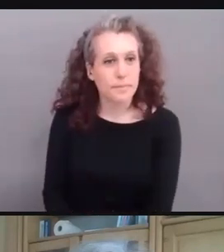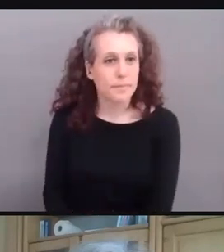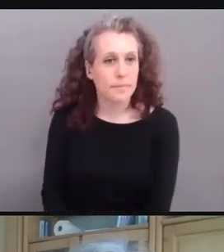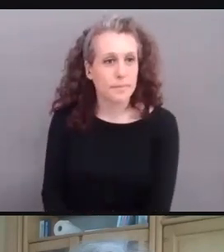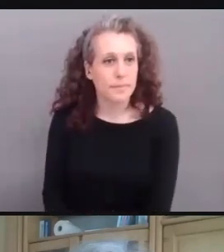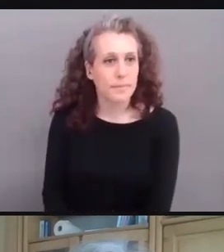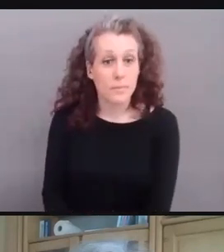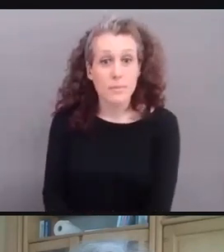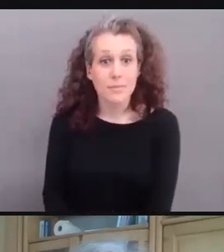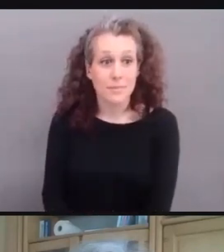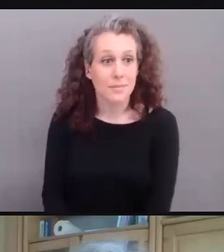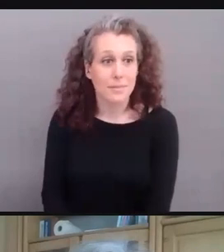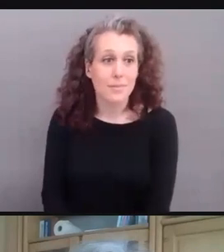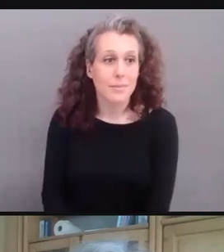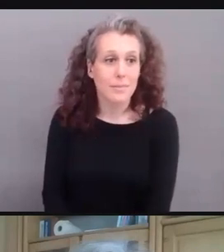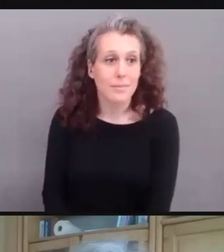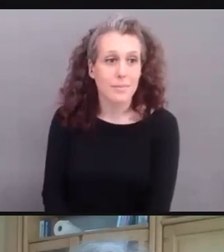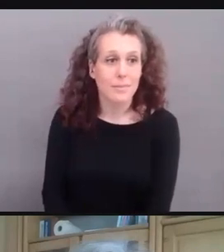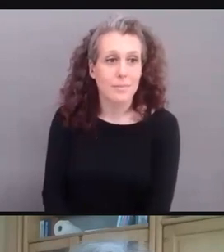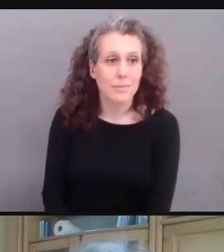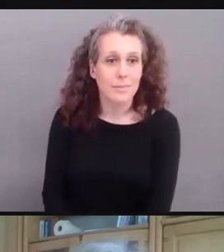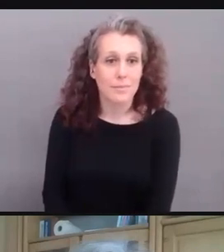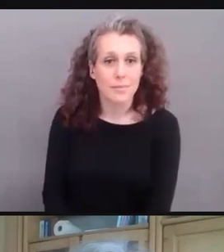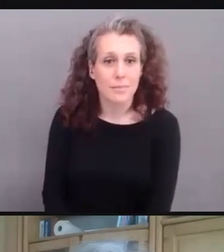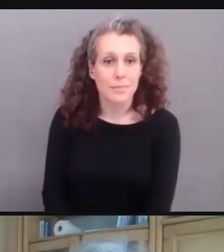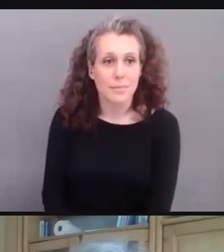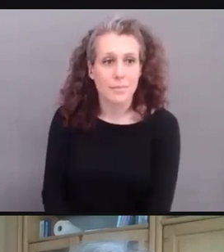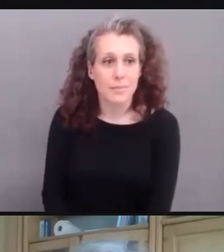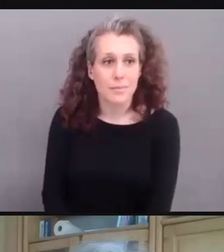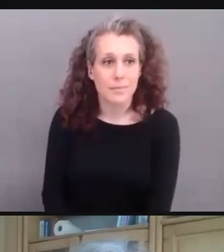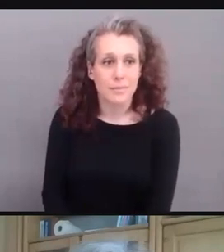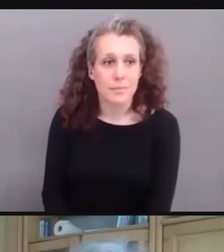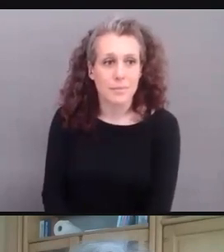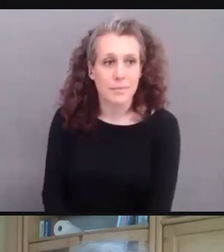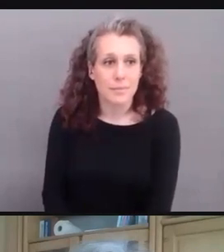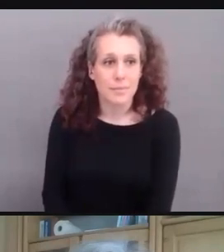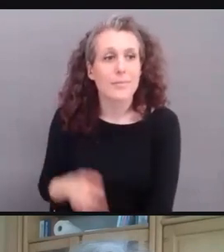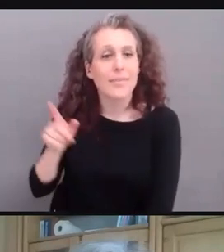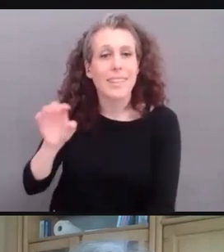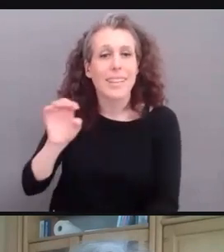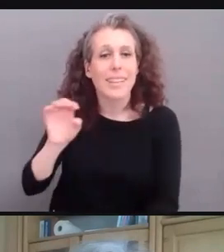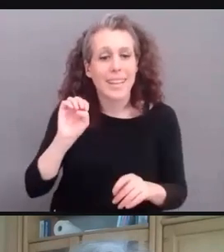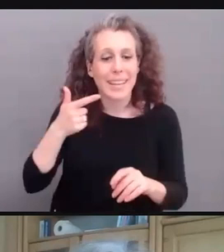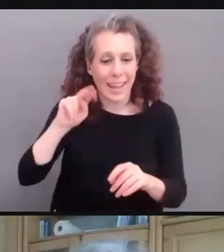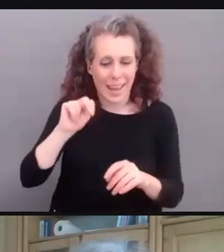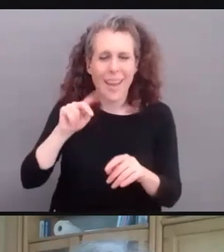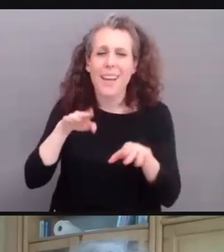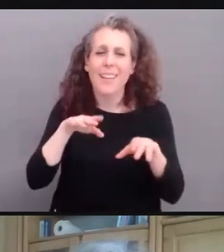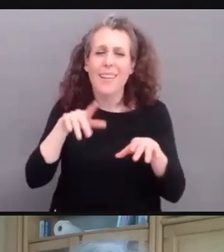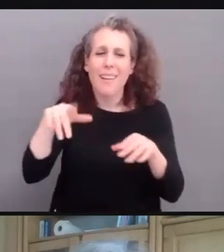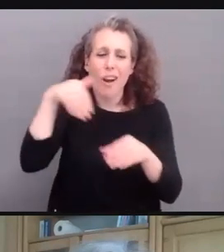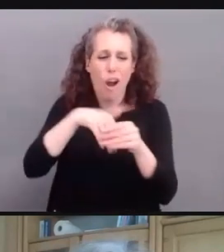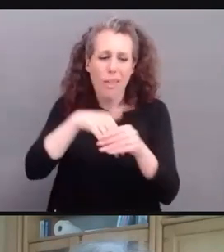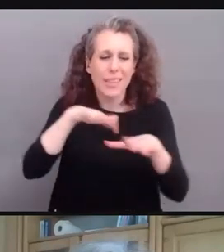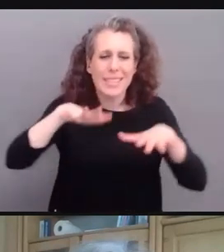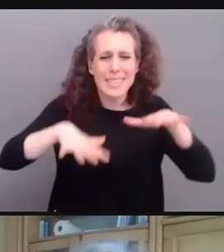Yeah, how we, you know that the EGN has a maybe similar content, and it is a structure given